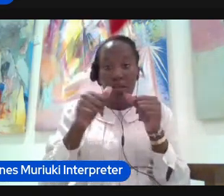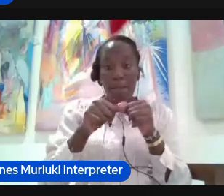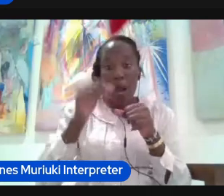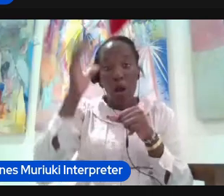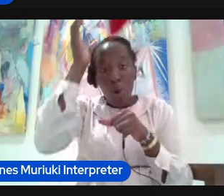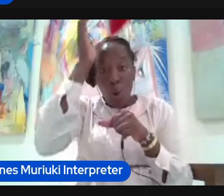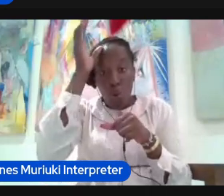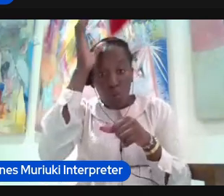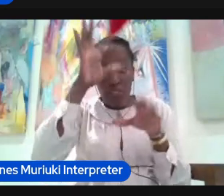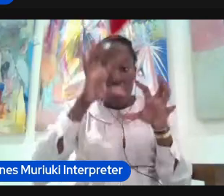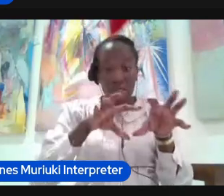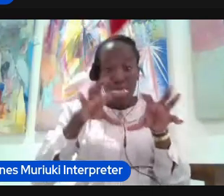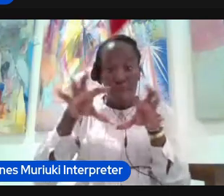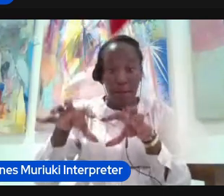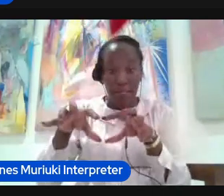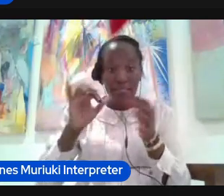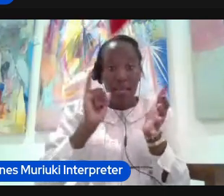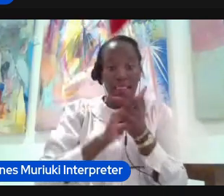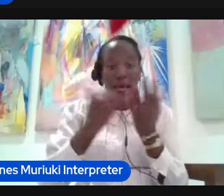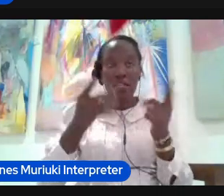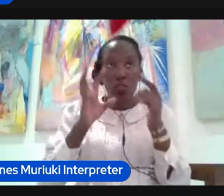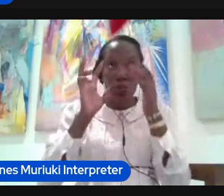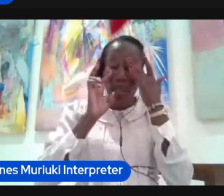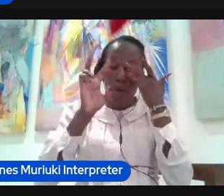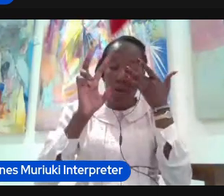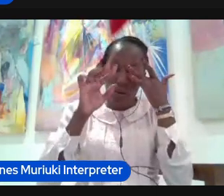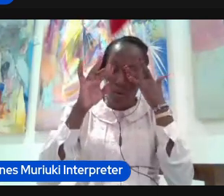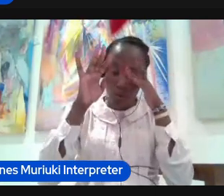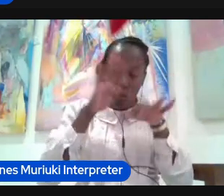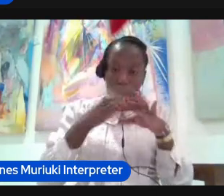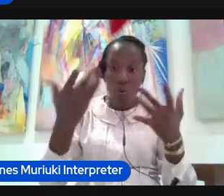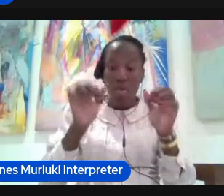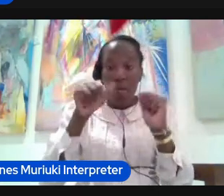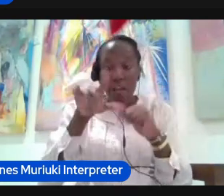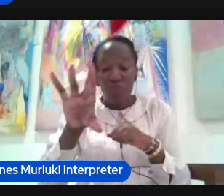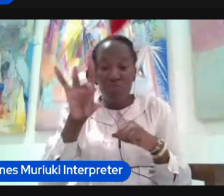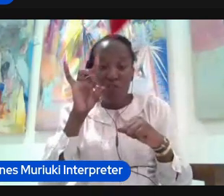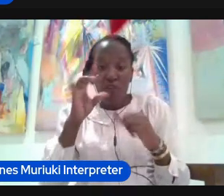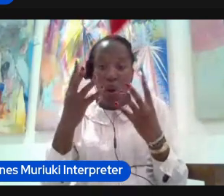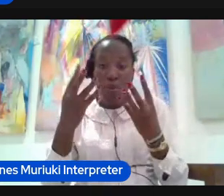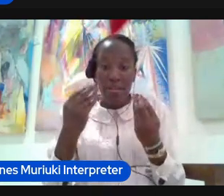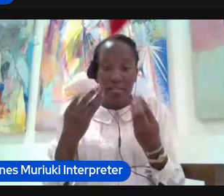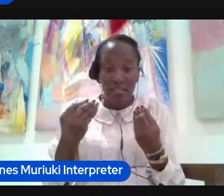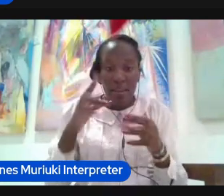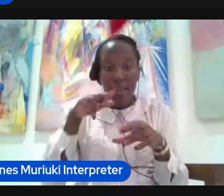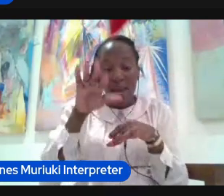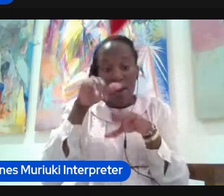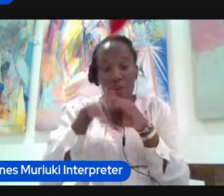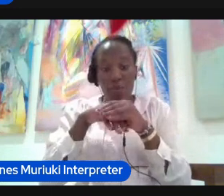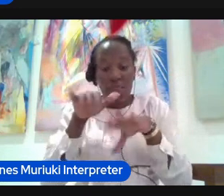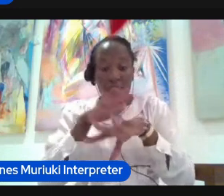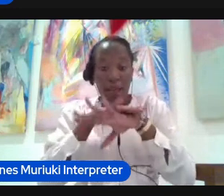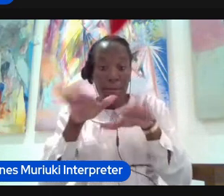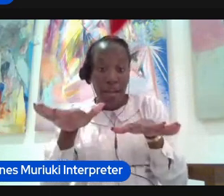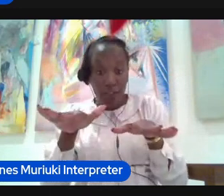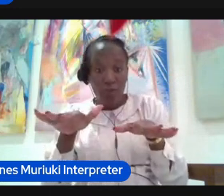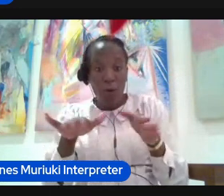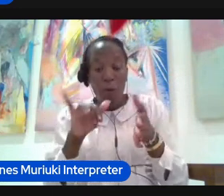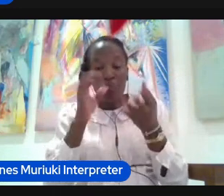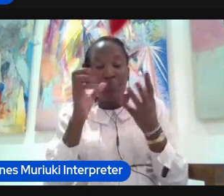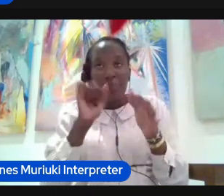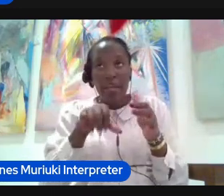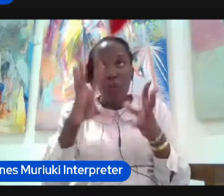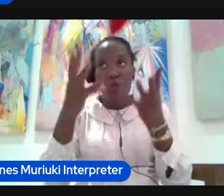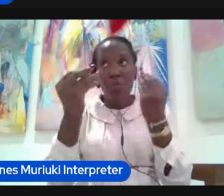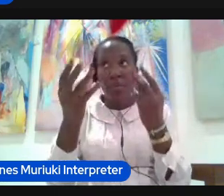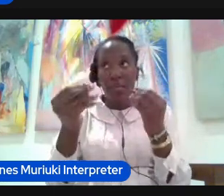this is where we look at the aspect of can you be found easily? Can you build authority in the platforms? Can you be easily